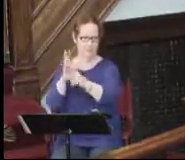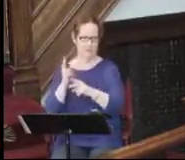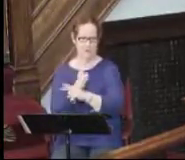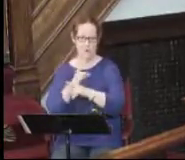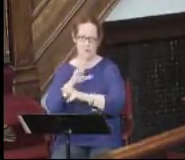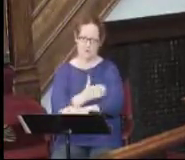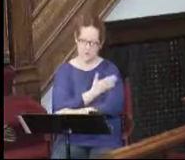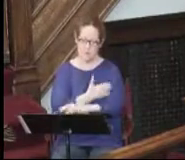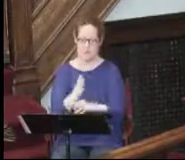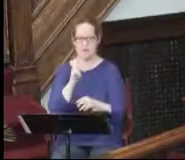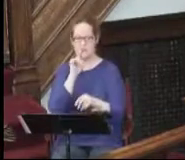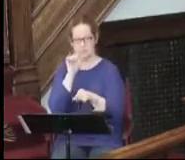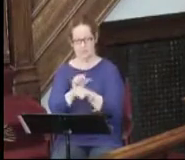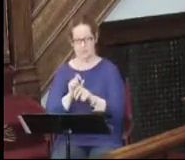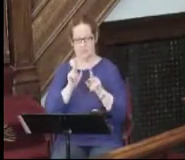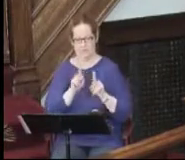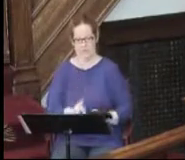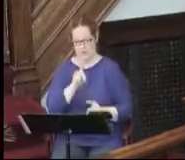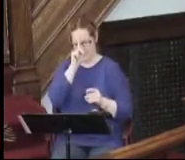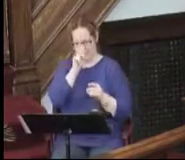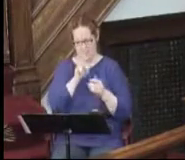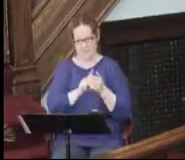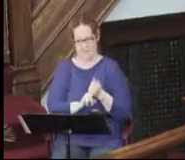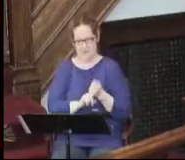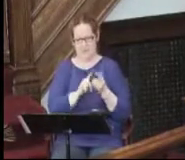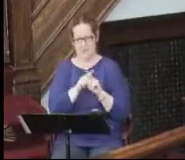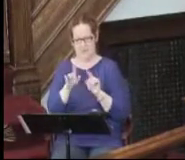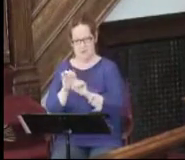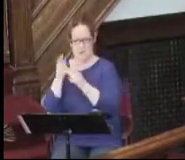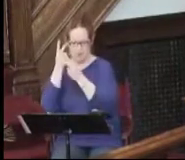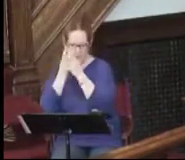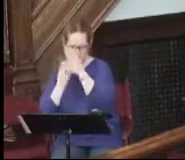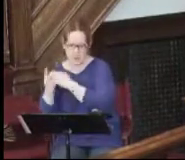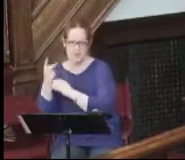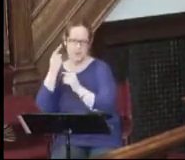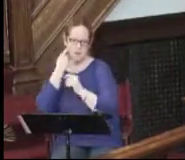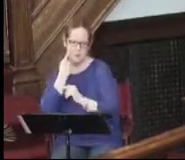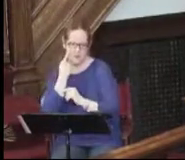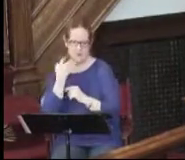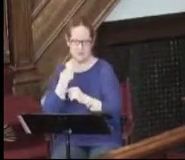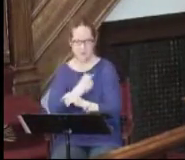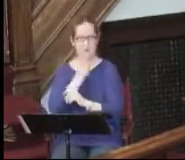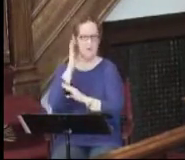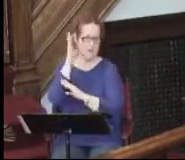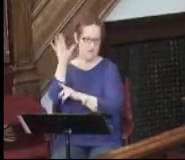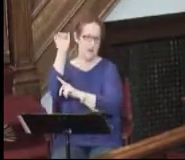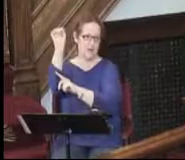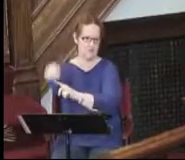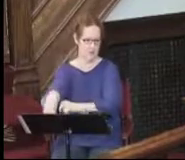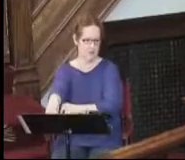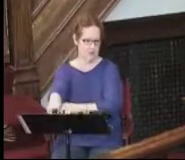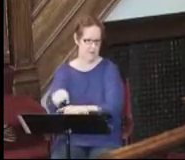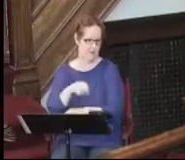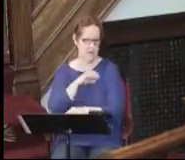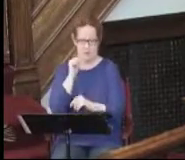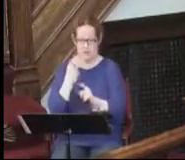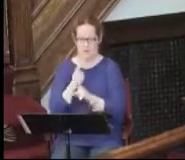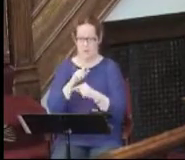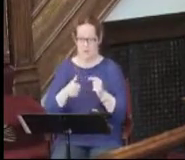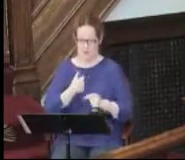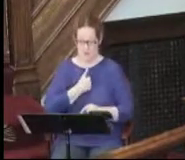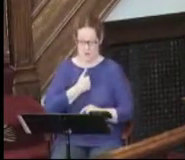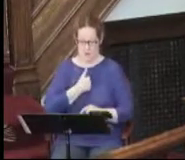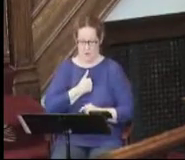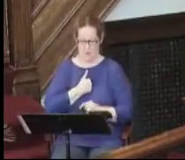music, yes, in terms of personal faith, but also as prophetic witness. We shall overcome. It's not just about overcoming our